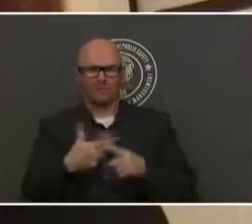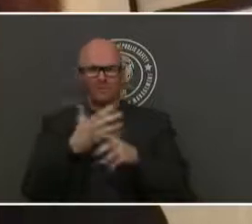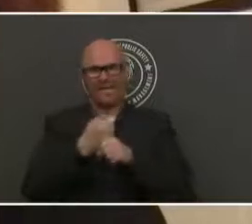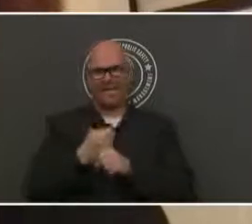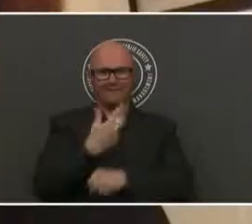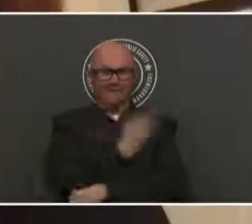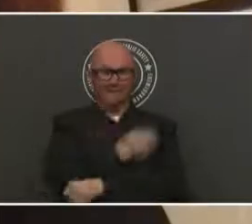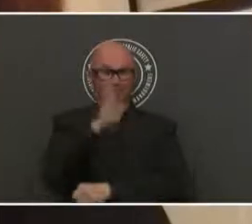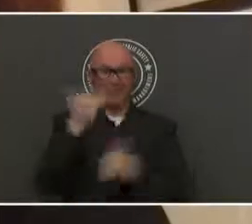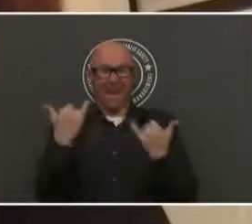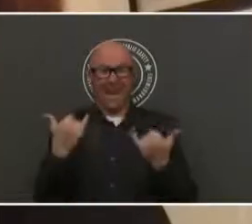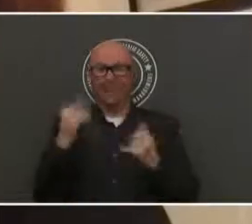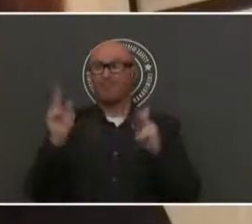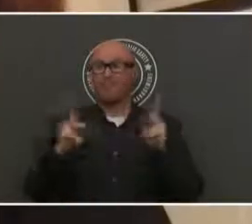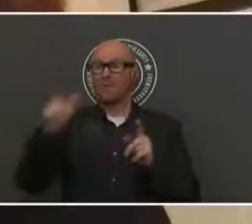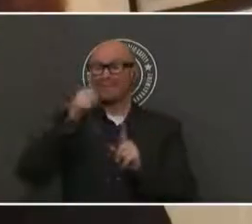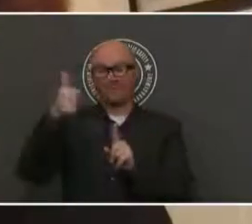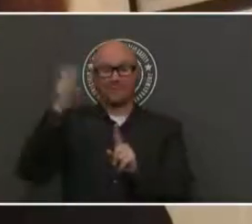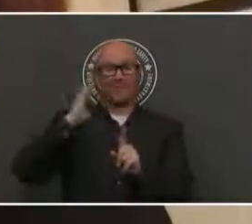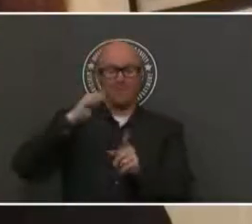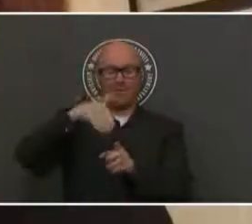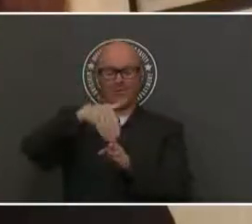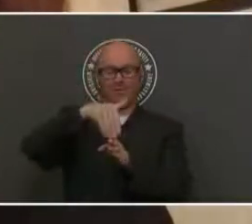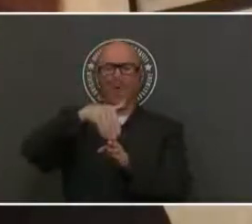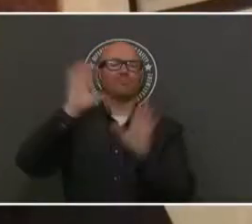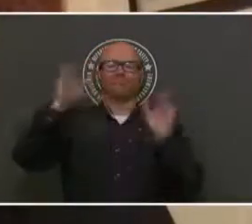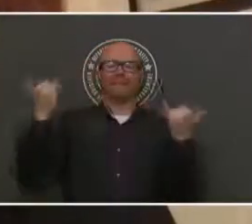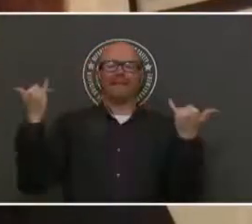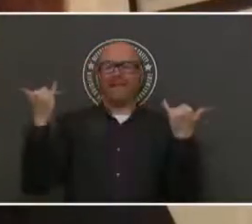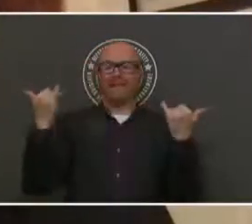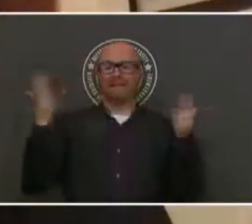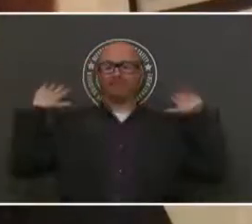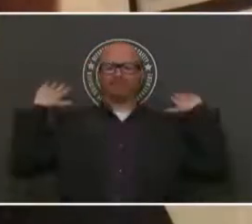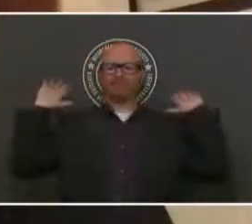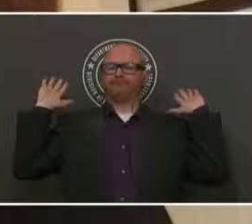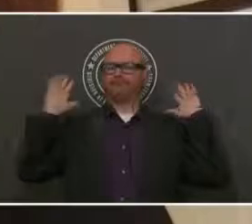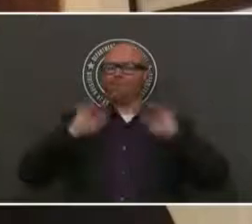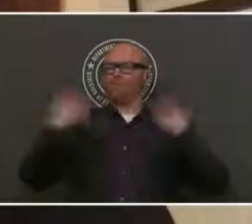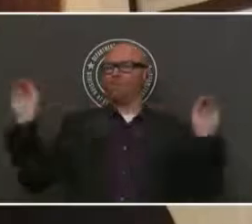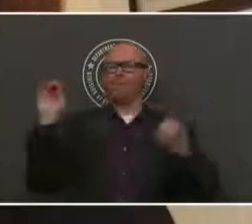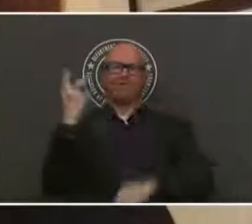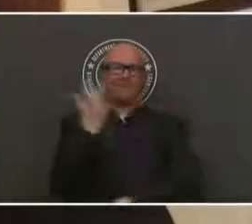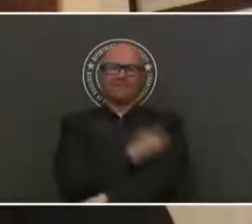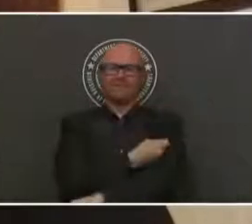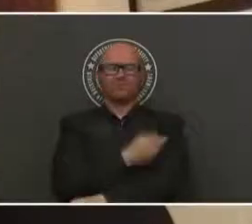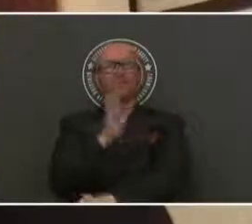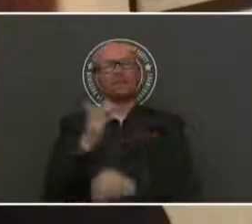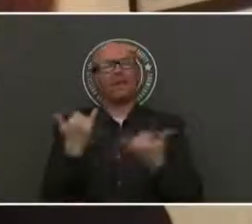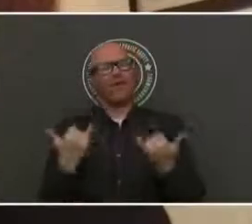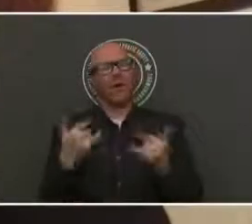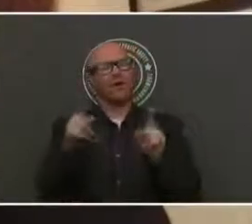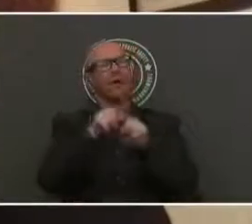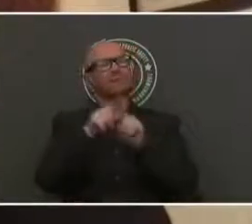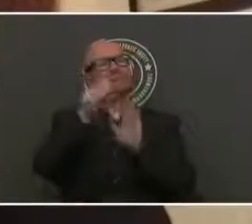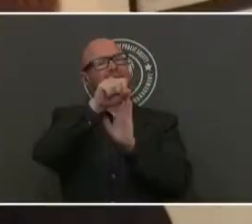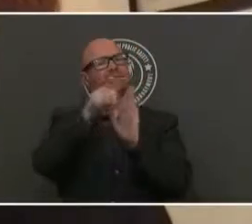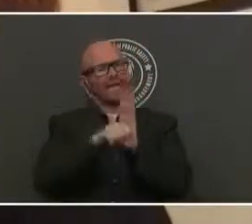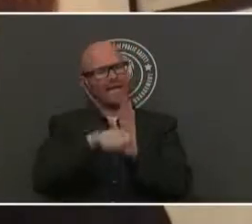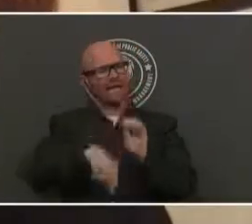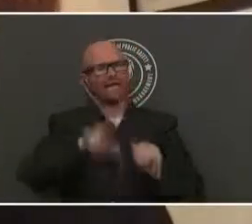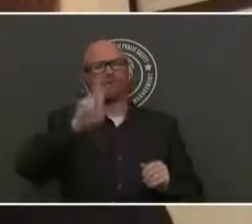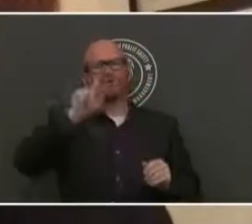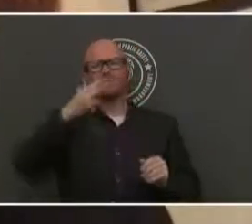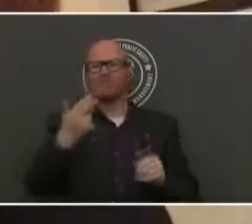to get any vaccine. What does the state need to do to reach out to citizens